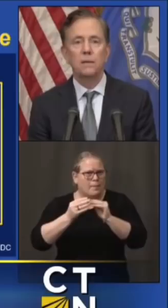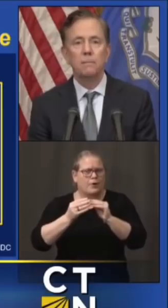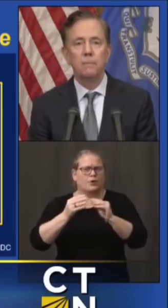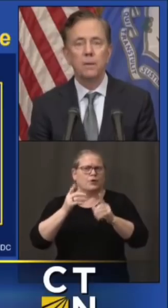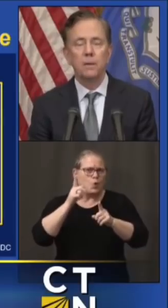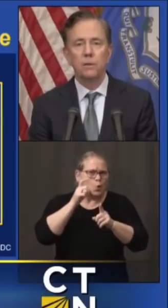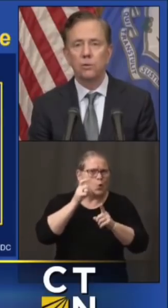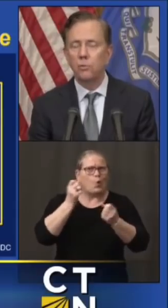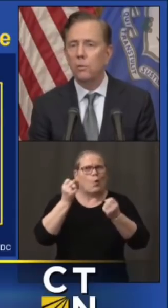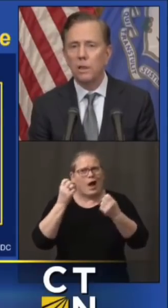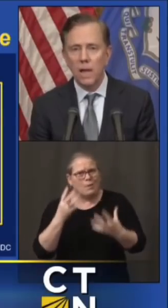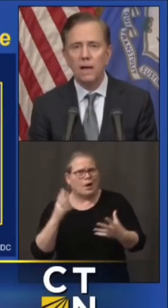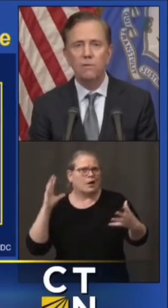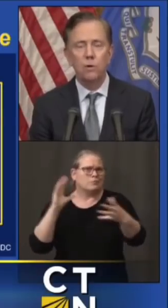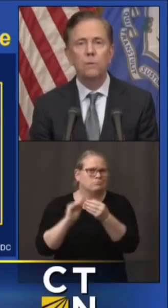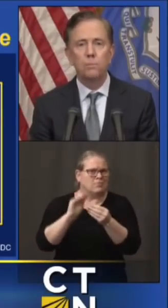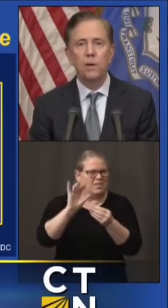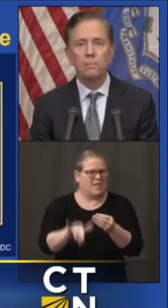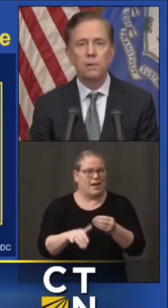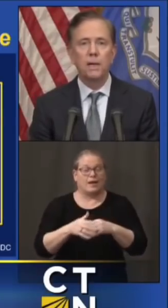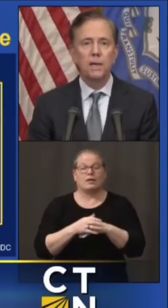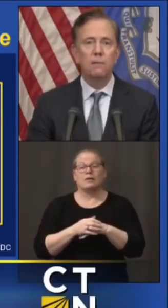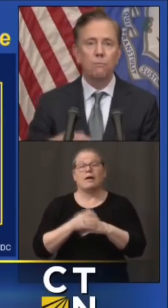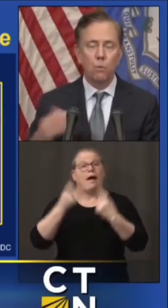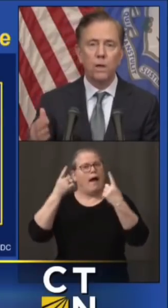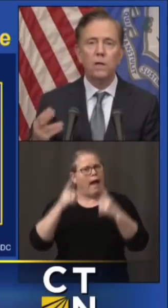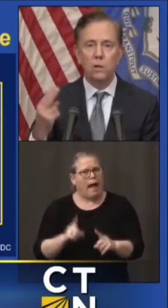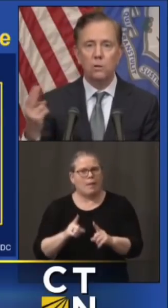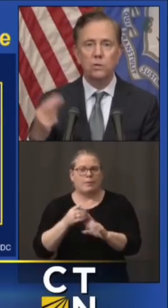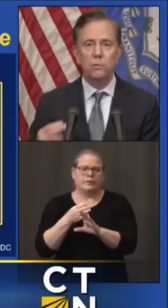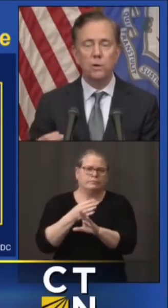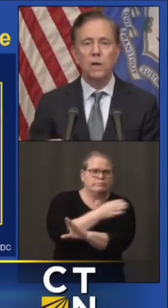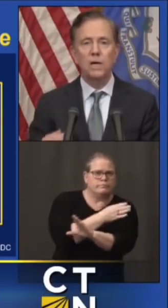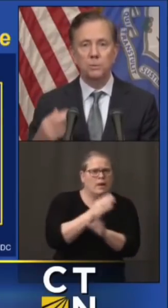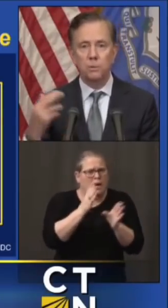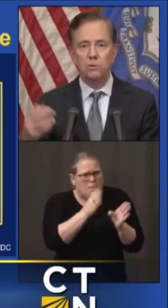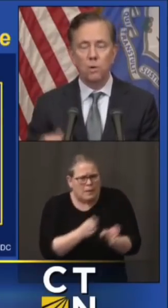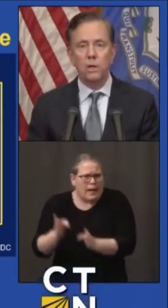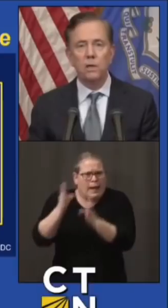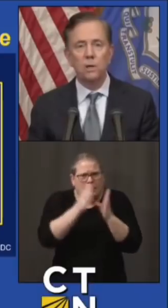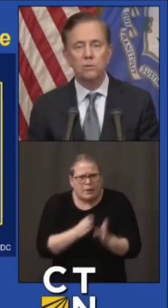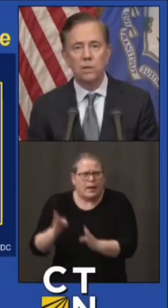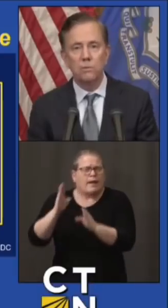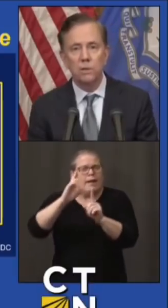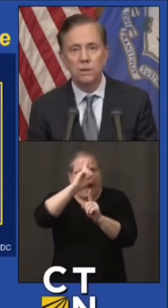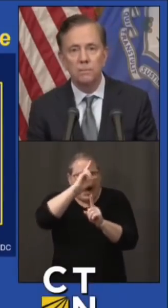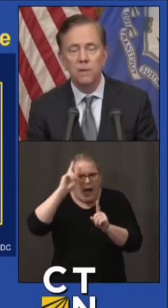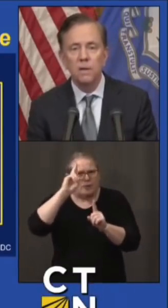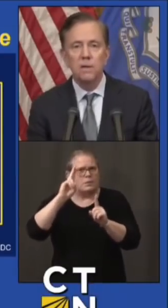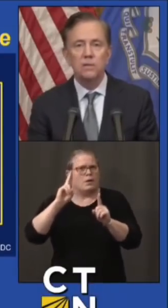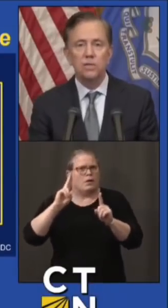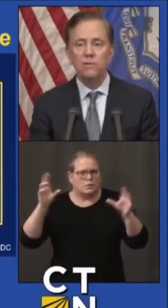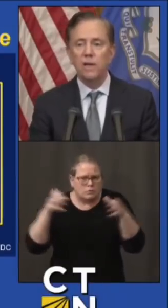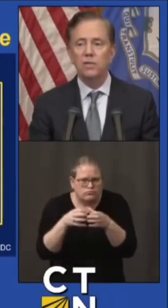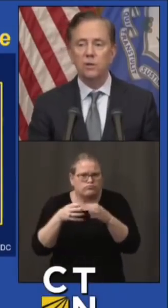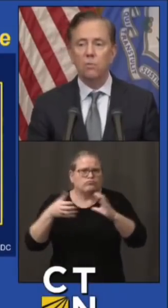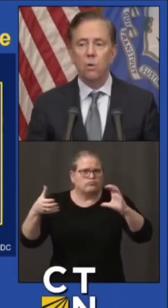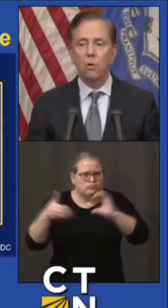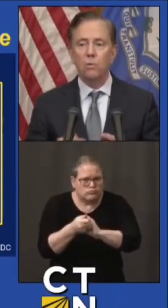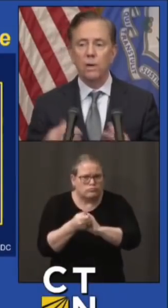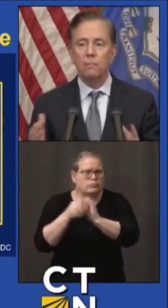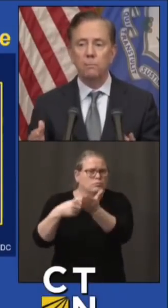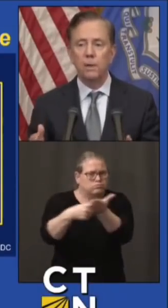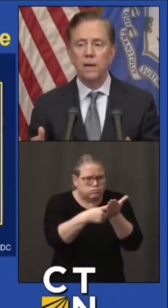got, through a lot of good pre-planning, working closely with our hospitals, working closely with CVS